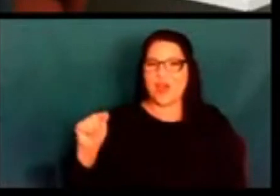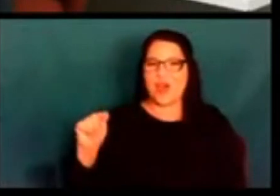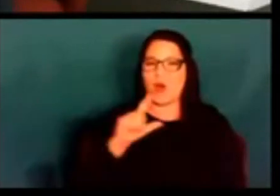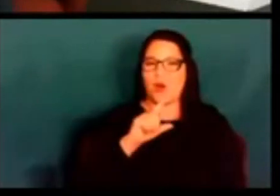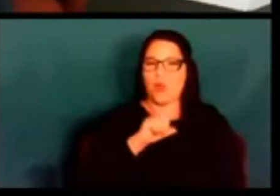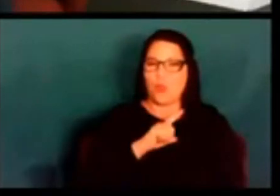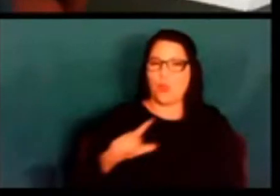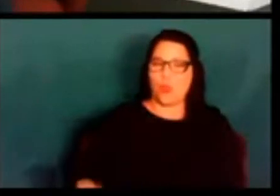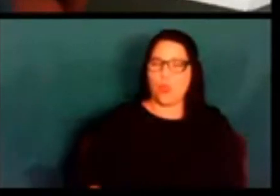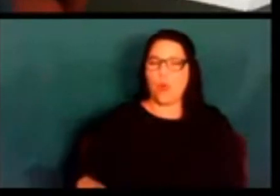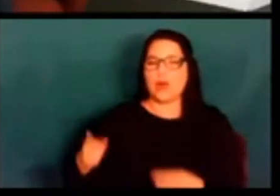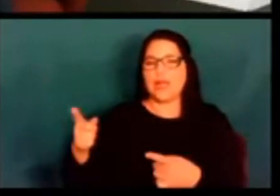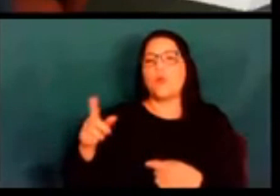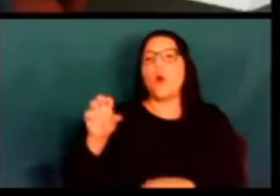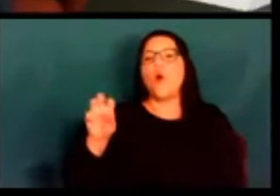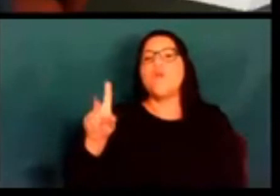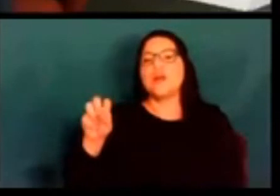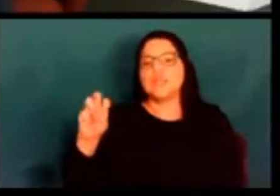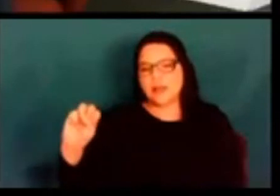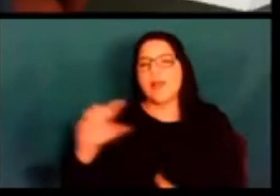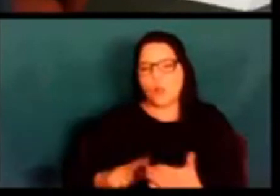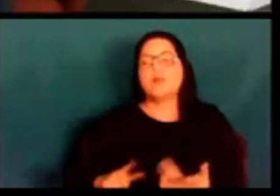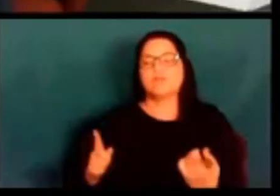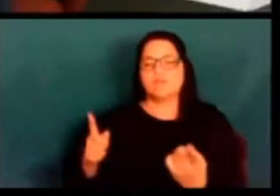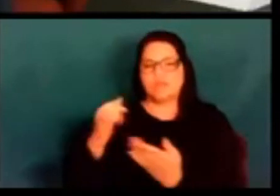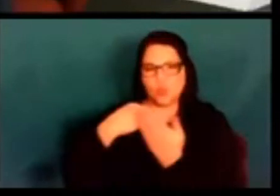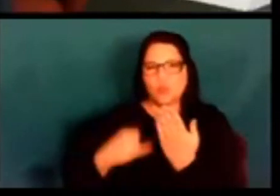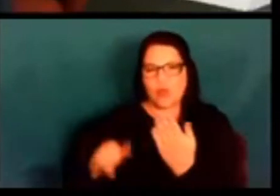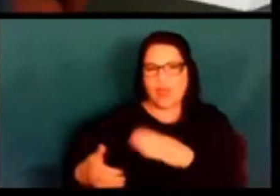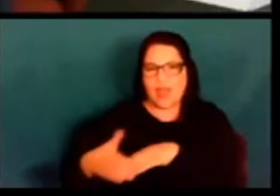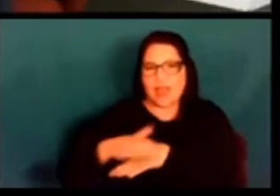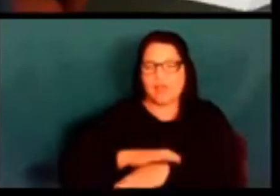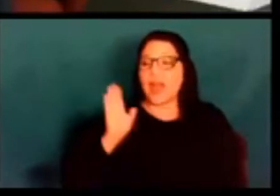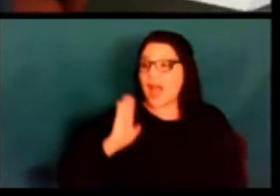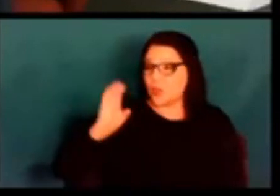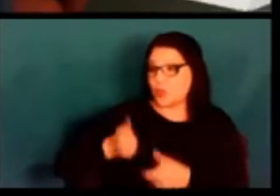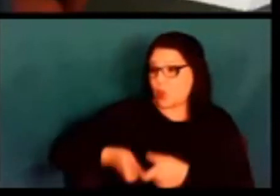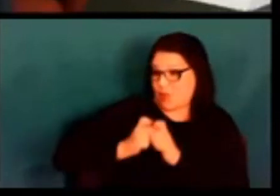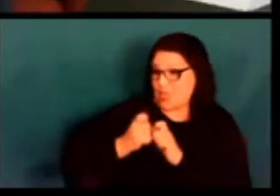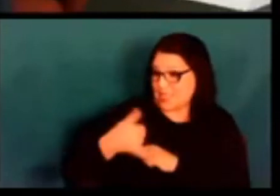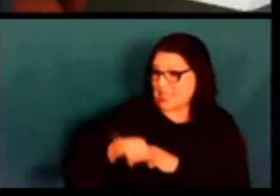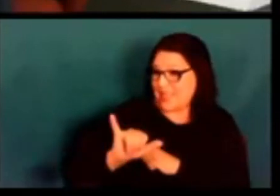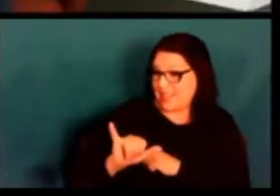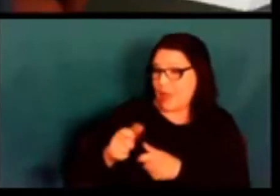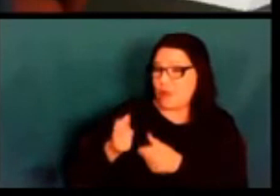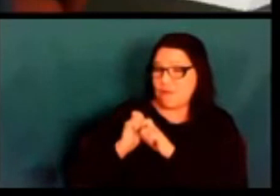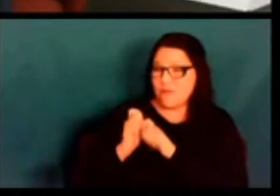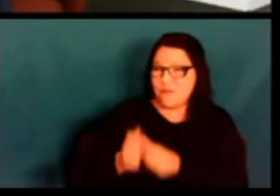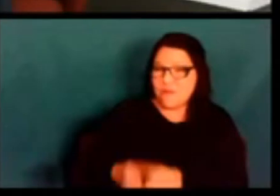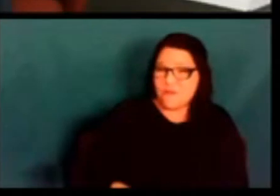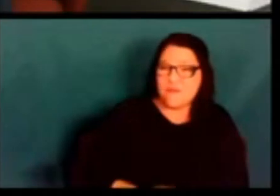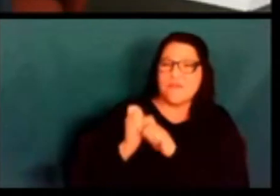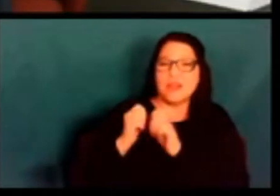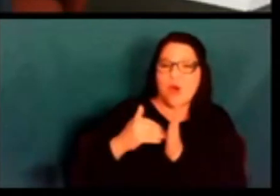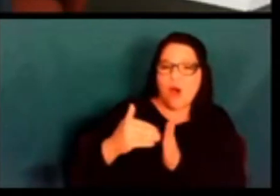the Motor Booty Affair, all those characters. I used to go fishing, I still do. I used to fish there a lot. And I was looking